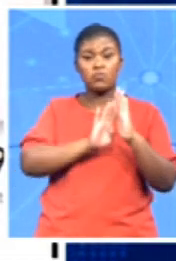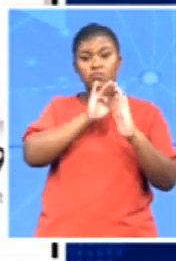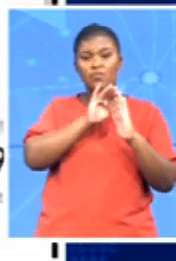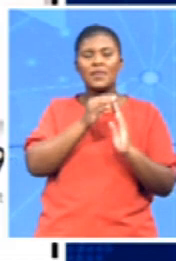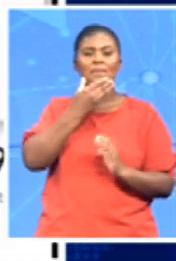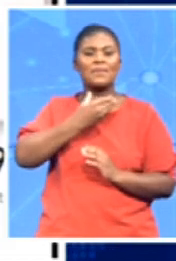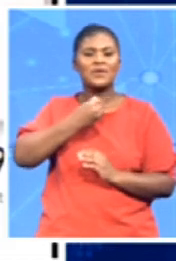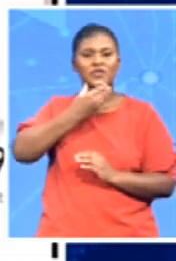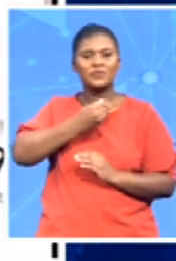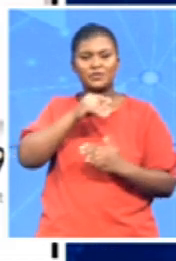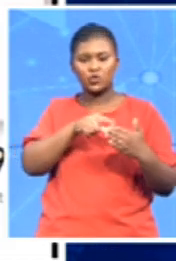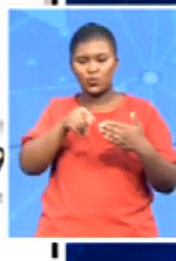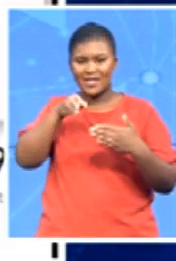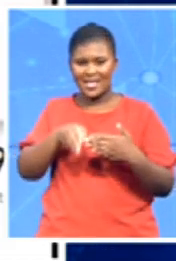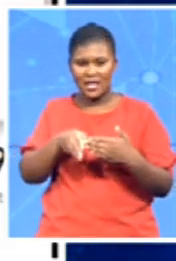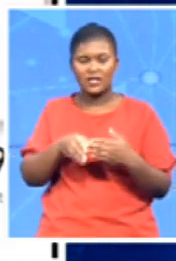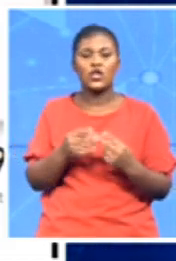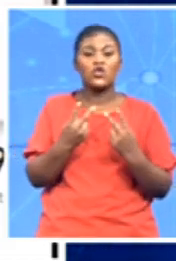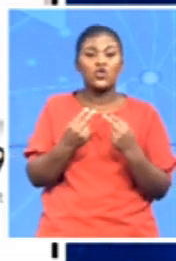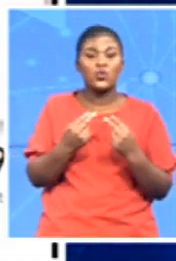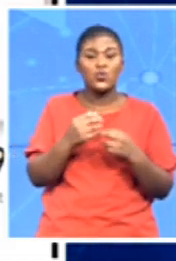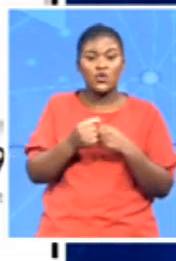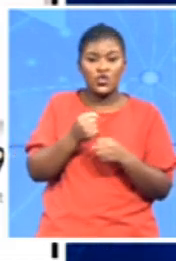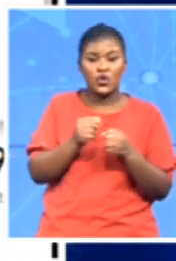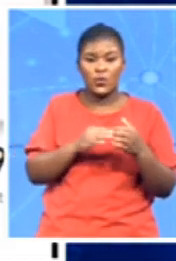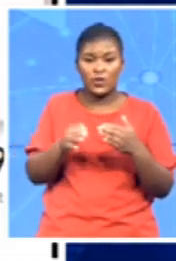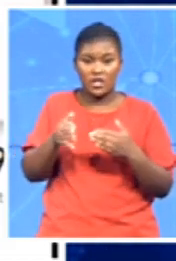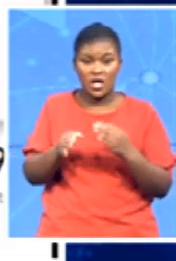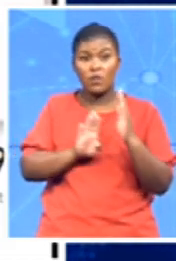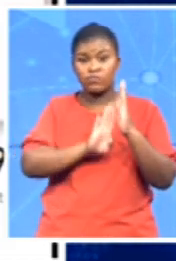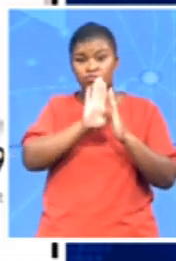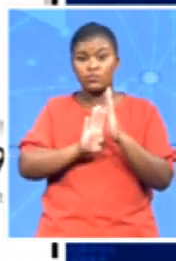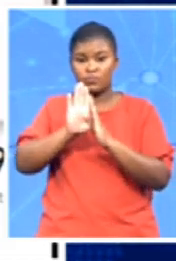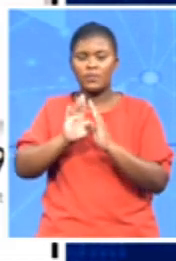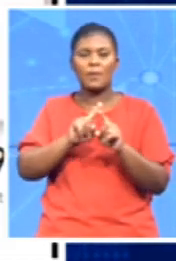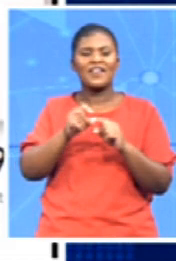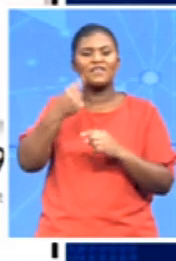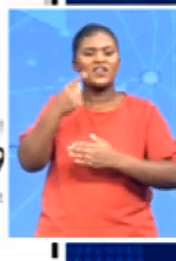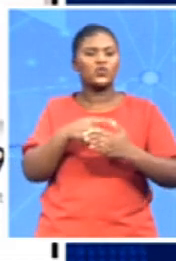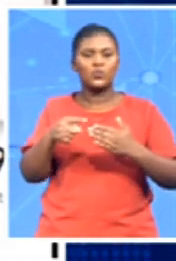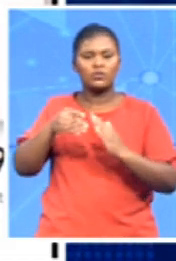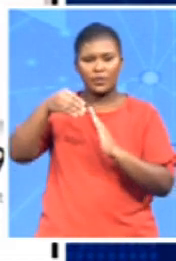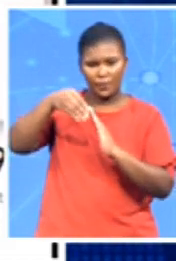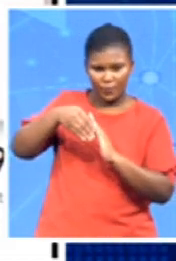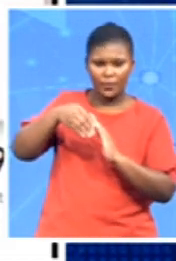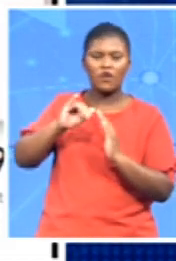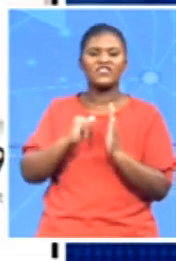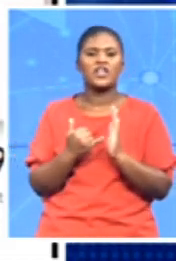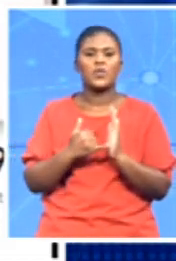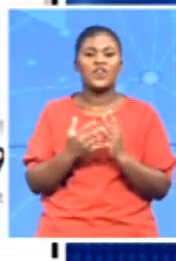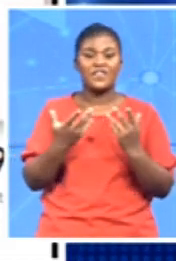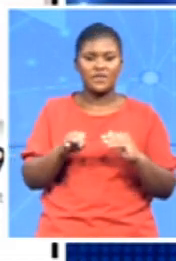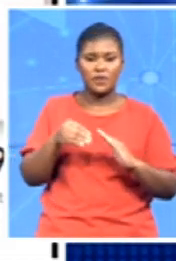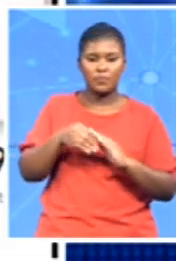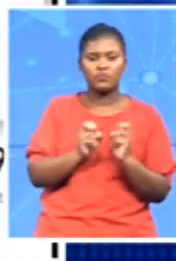Year's weekend, but you can see in the first weekend of January, it's dropped down again. So there's a 12.8% decrease in trauma